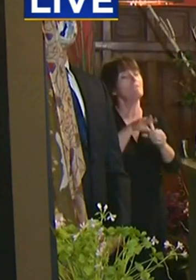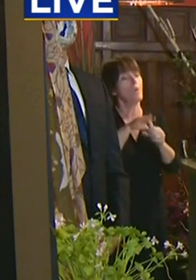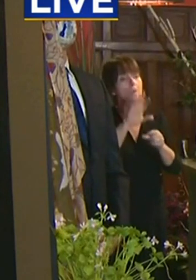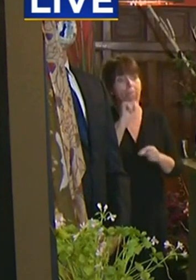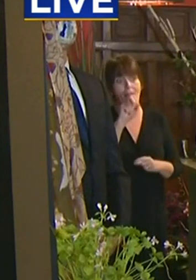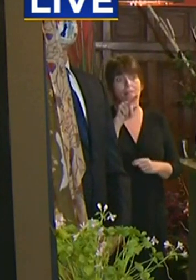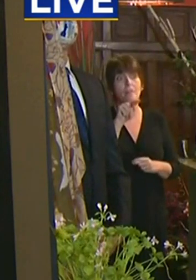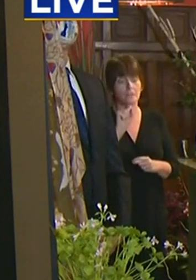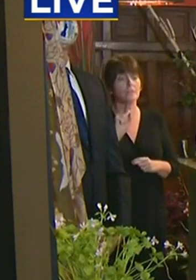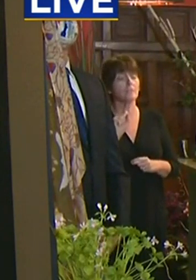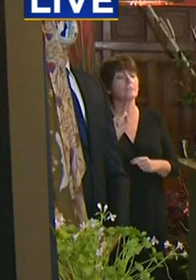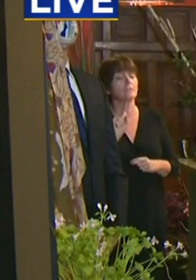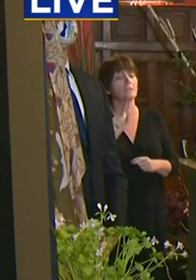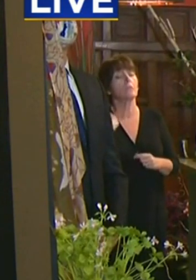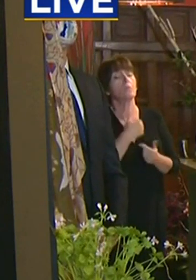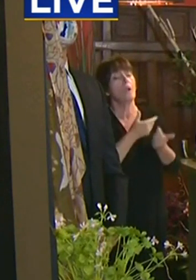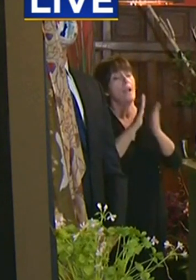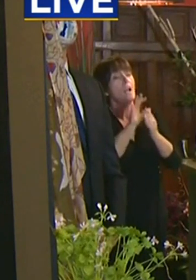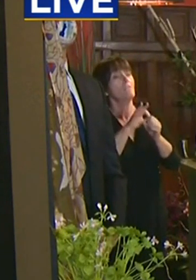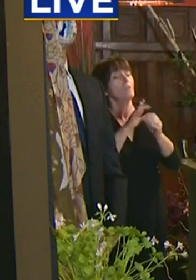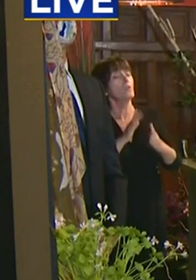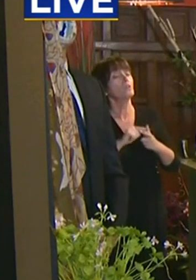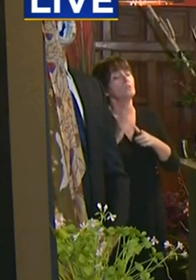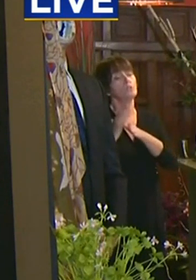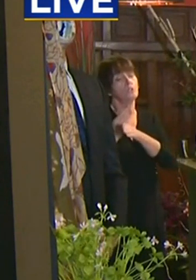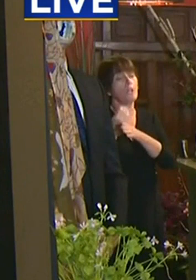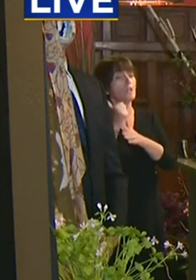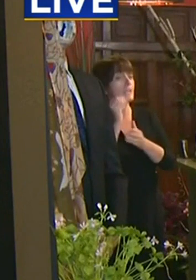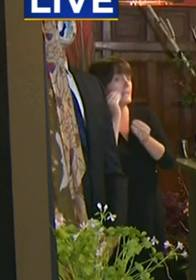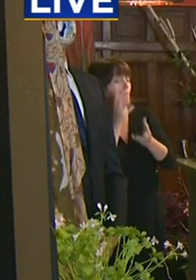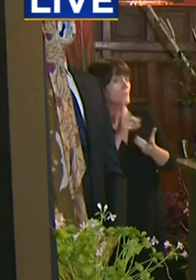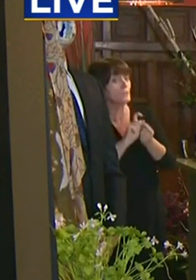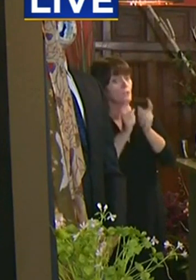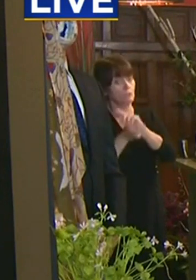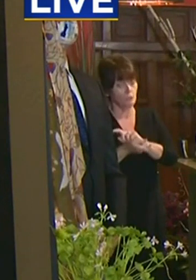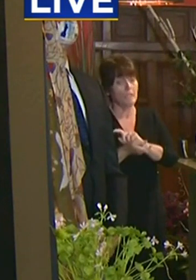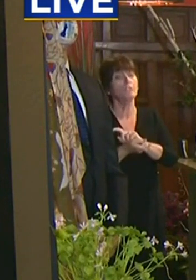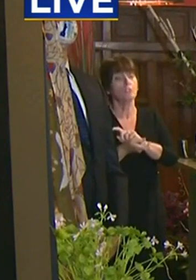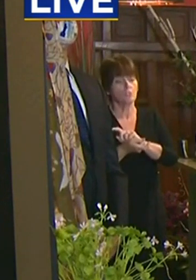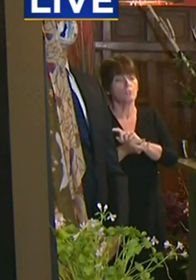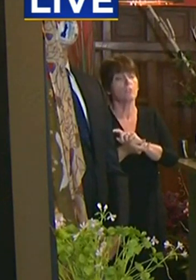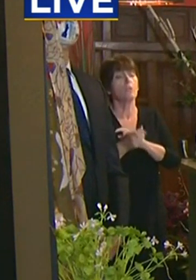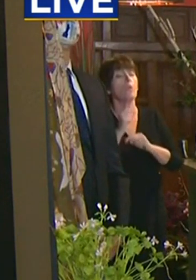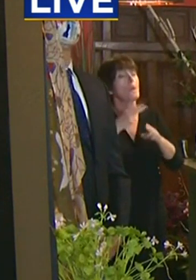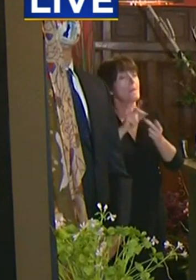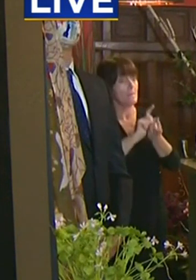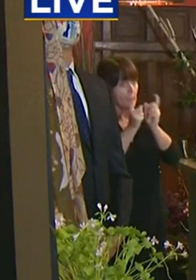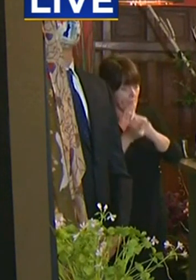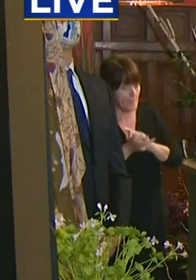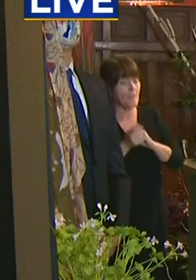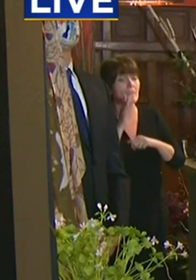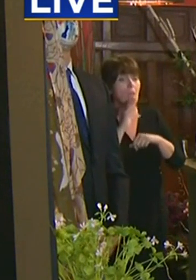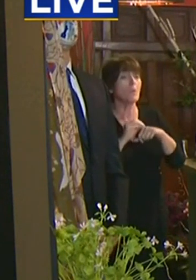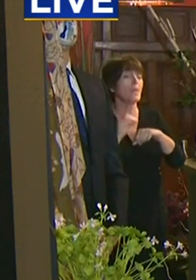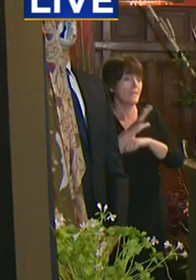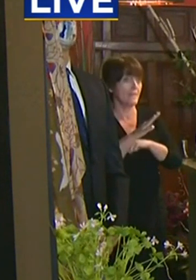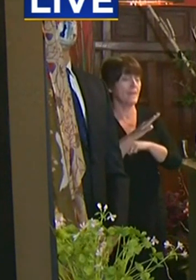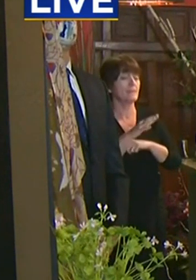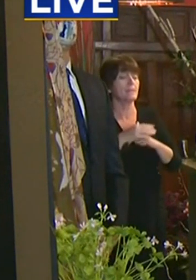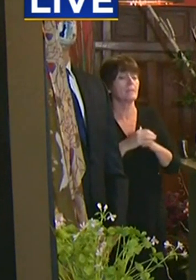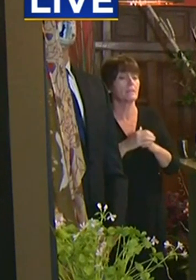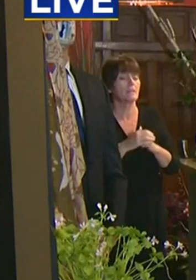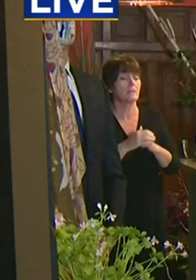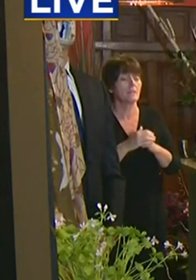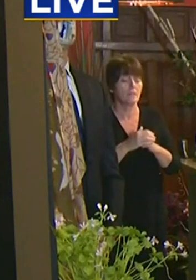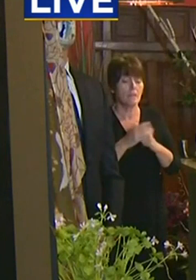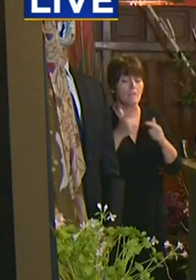ballots. We're asking voters to share a good email address with us so we can continue to communicate with them effectively and